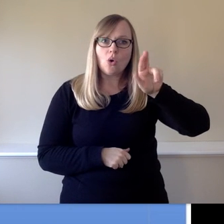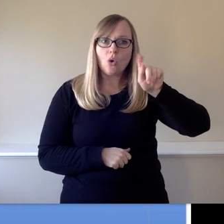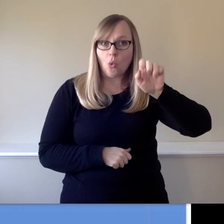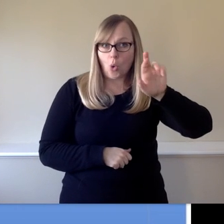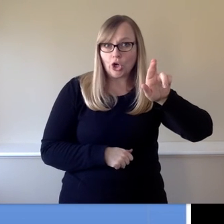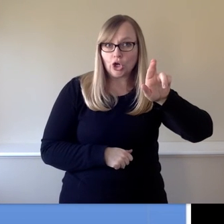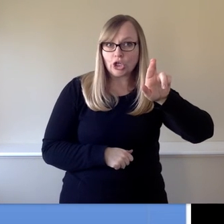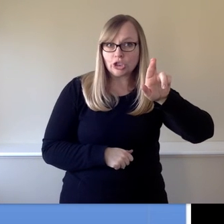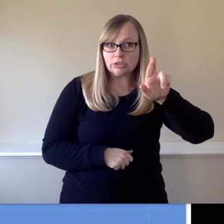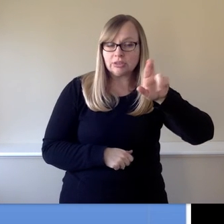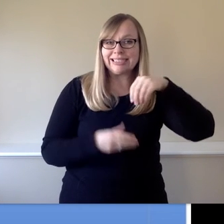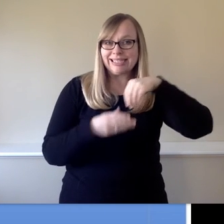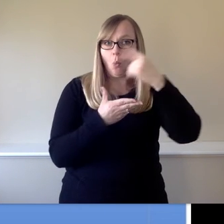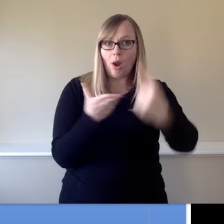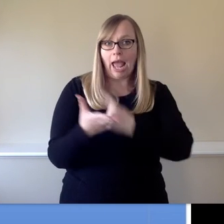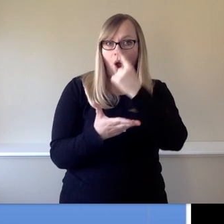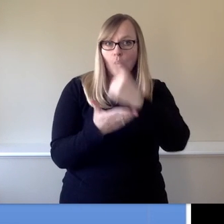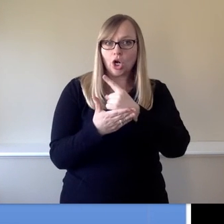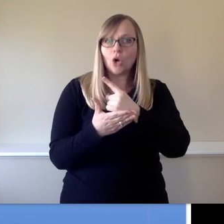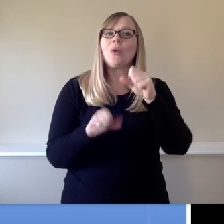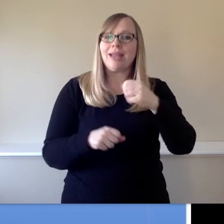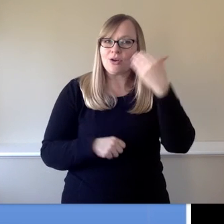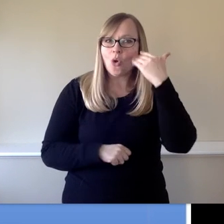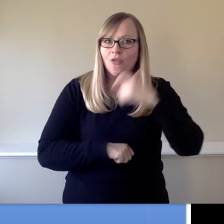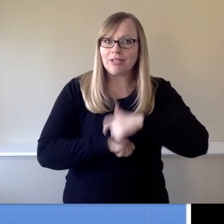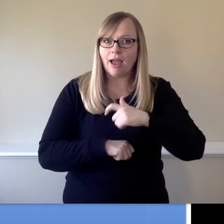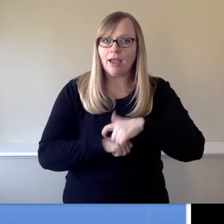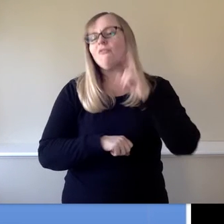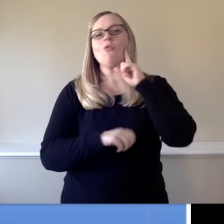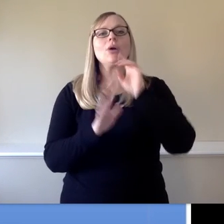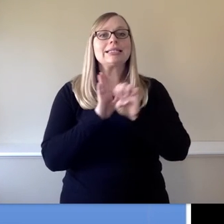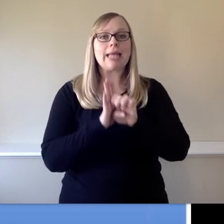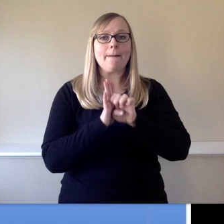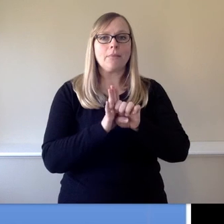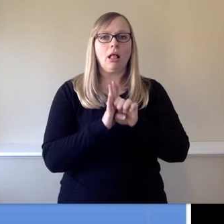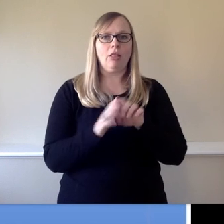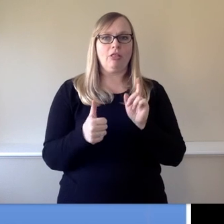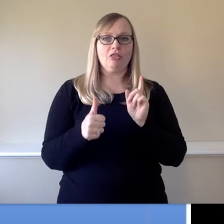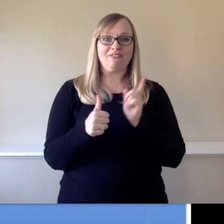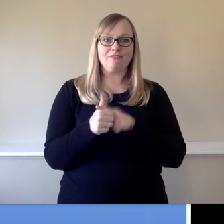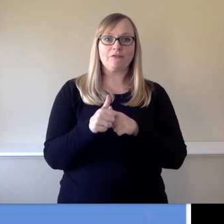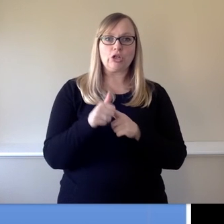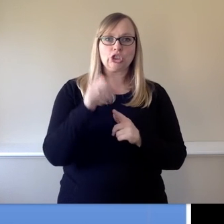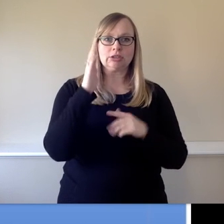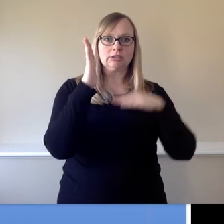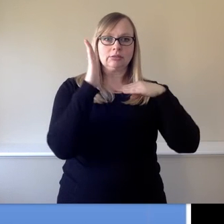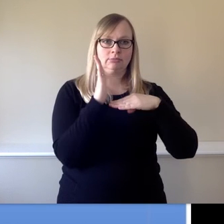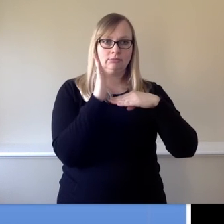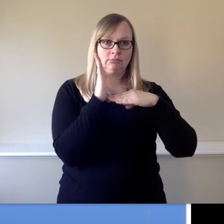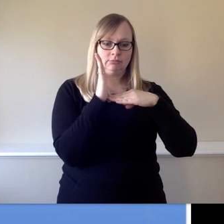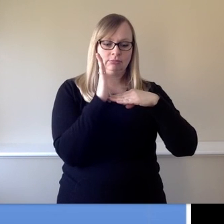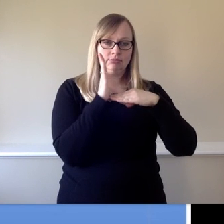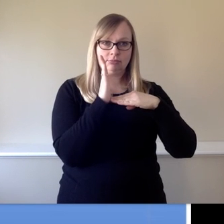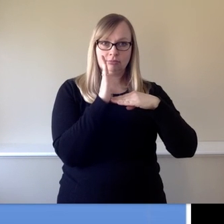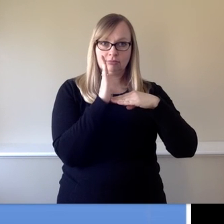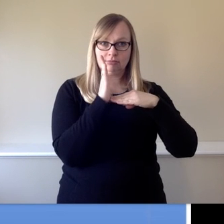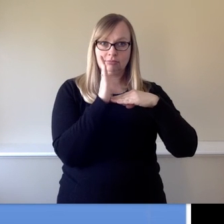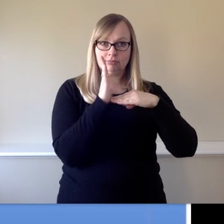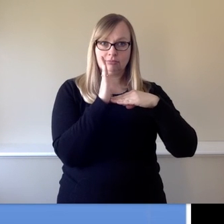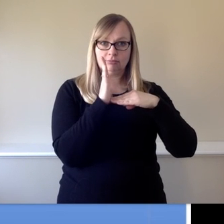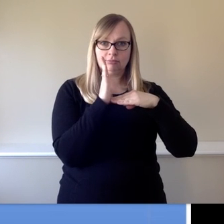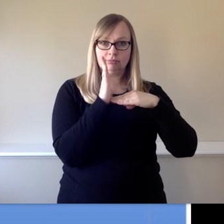more easily tell what time it is. For example, this first section here, when we go to